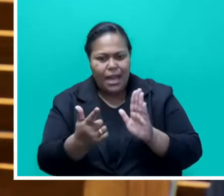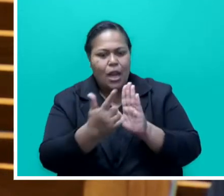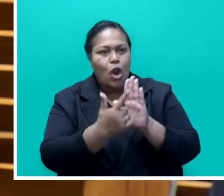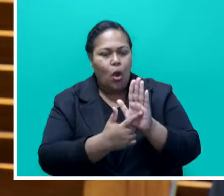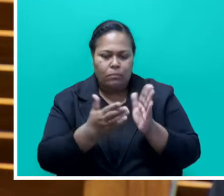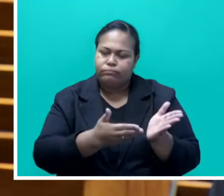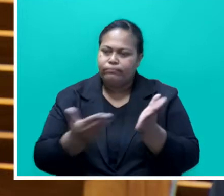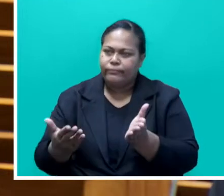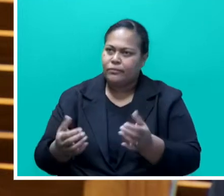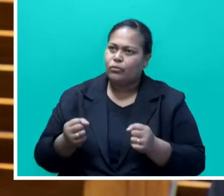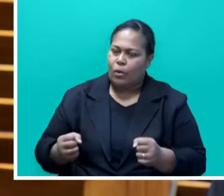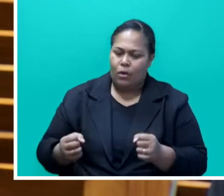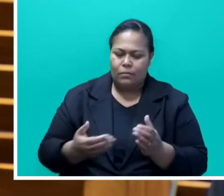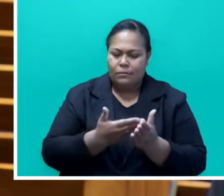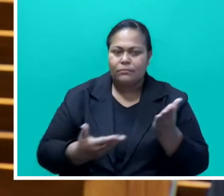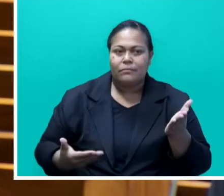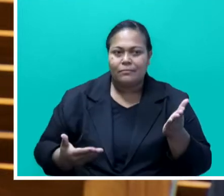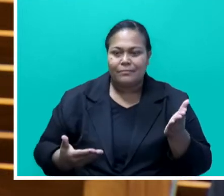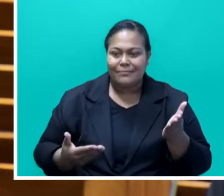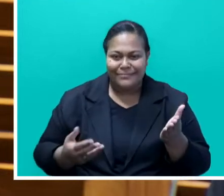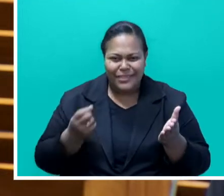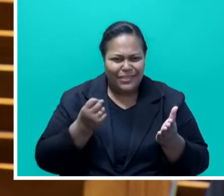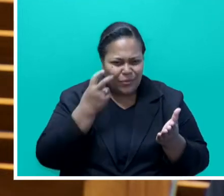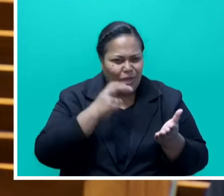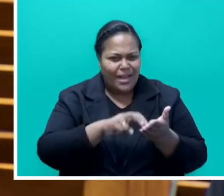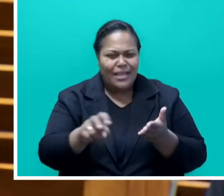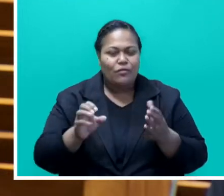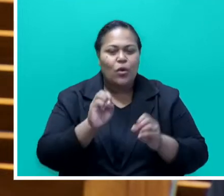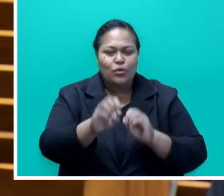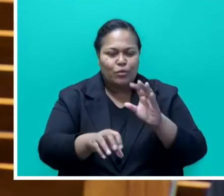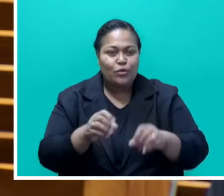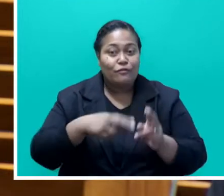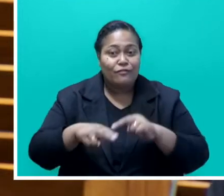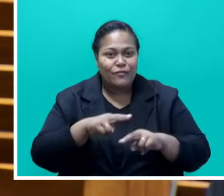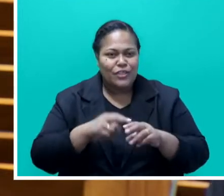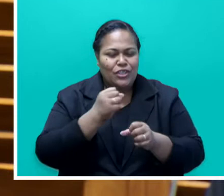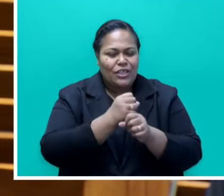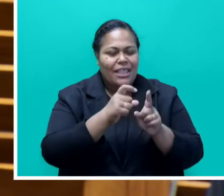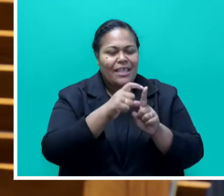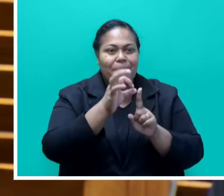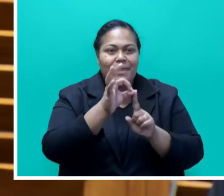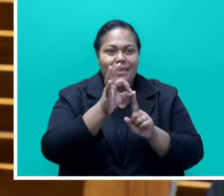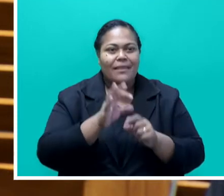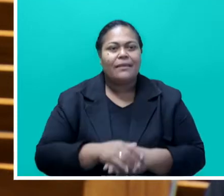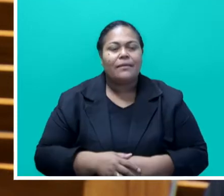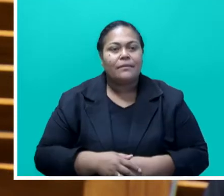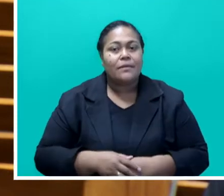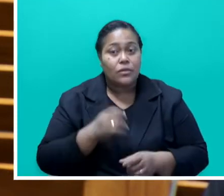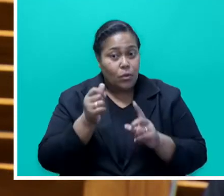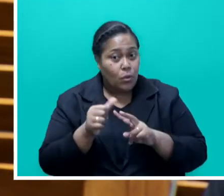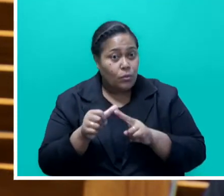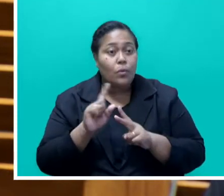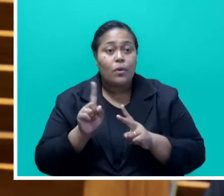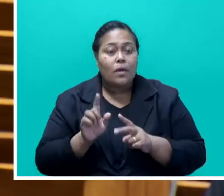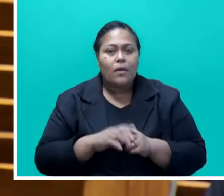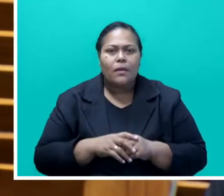gets recognized for their contribution to Fijian GDP. What it also does, Honourable Speaker, is open opportunities such